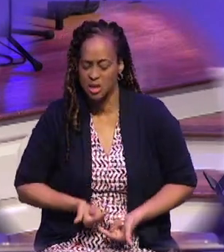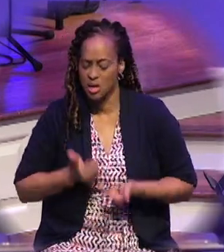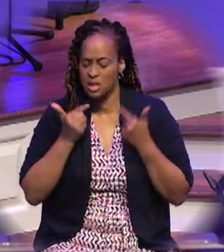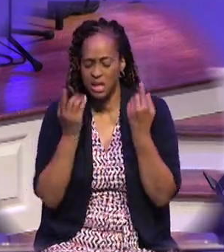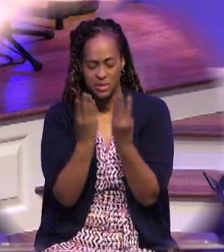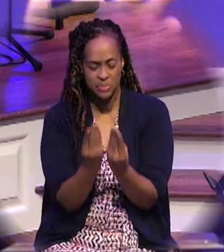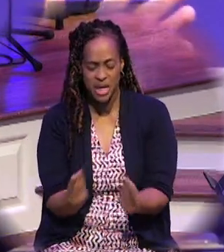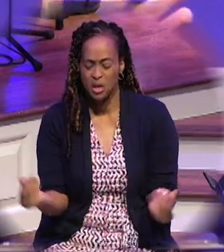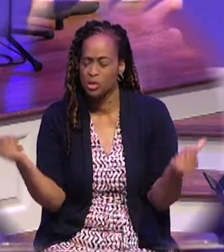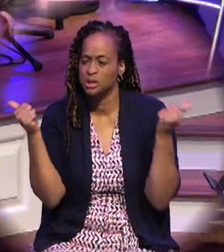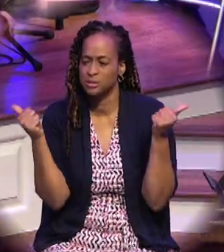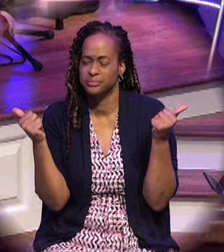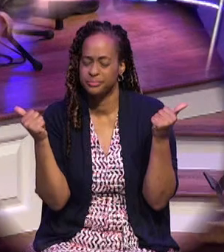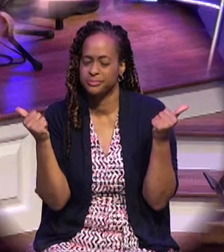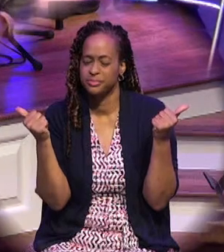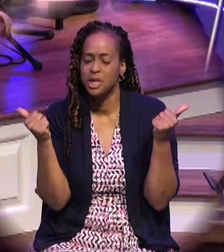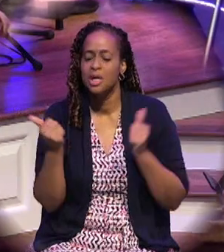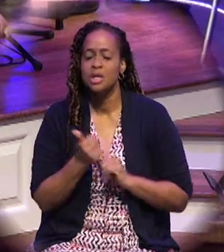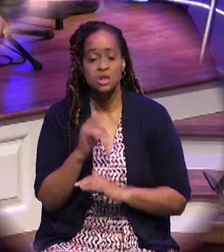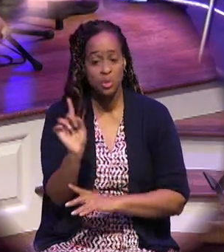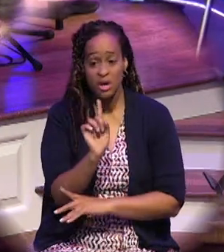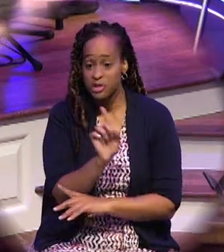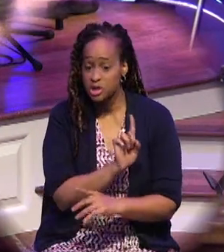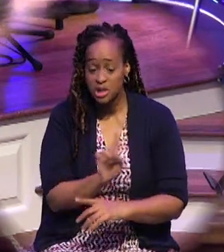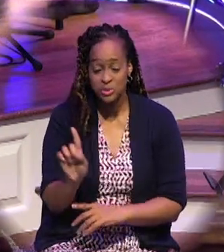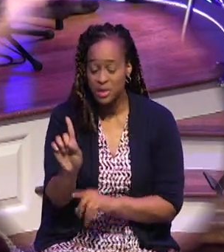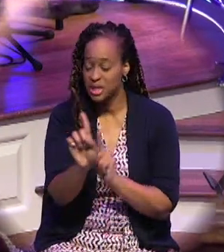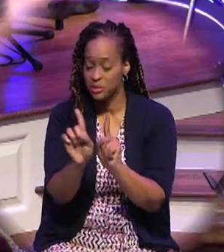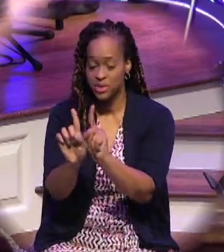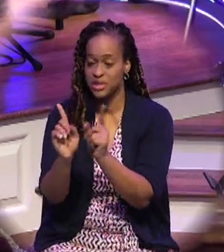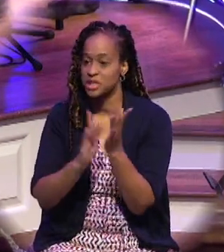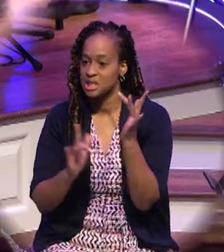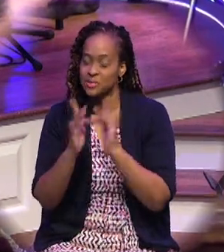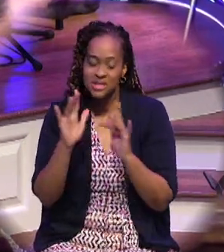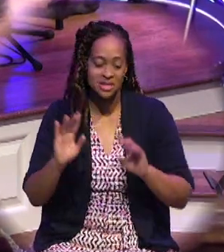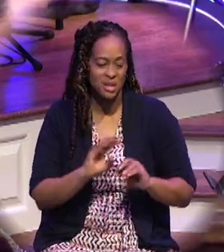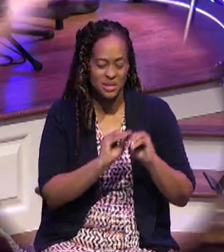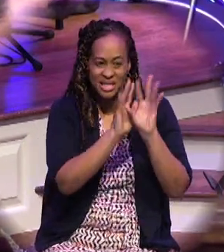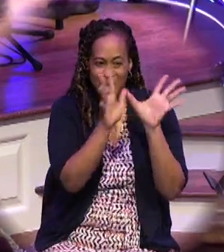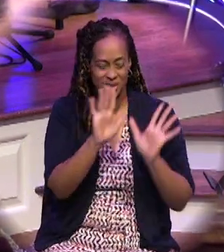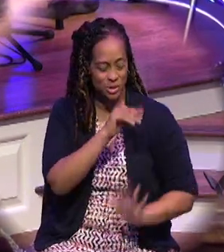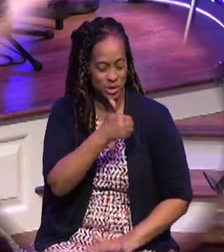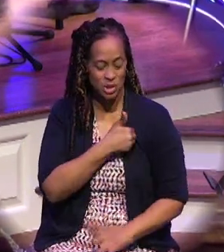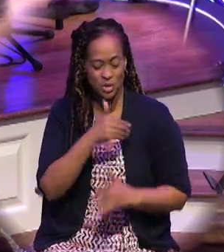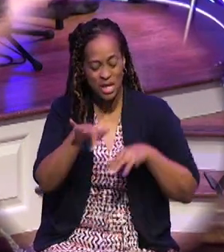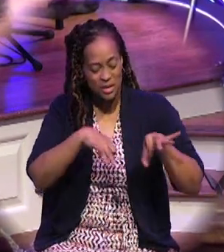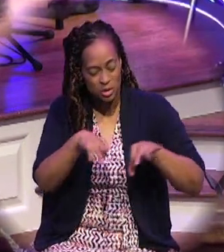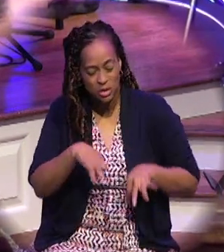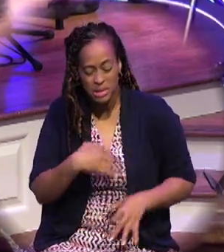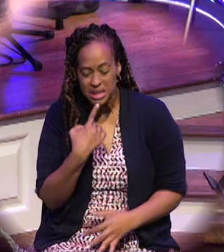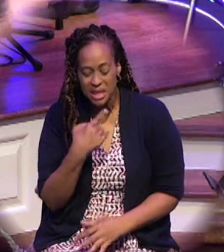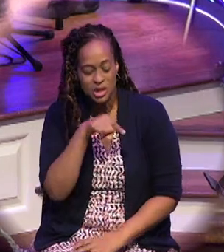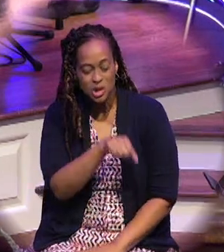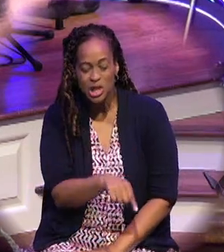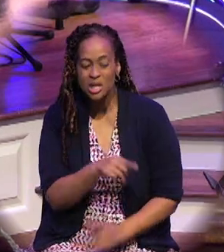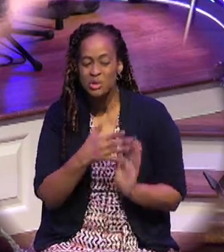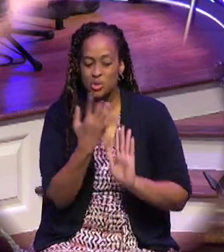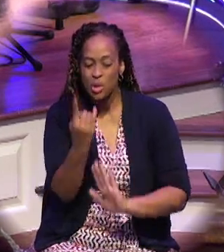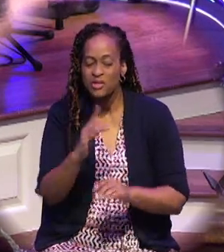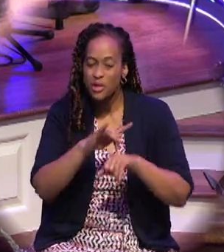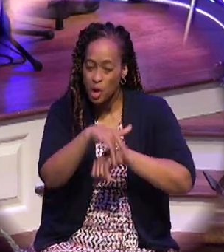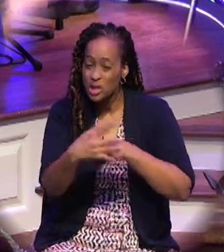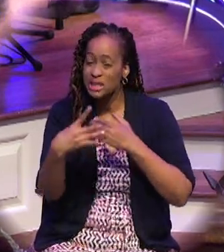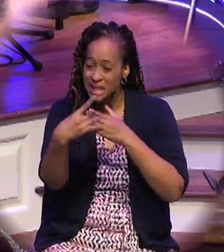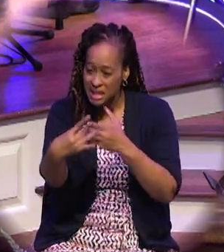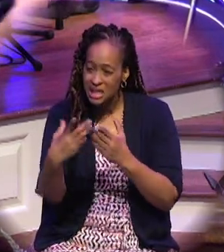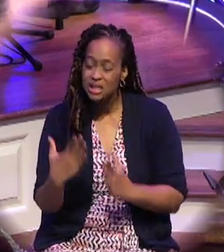was dispelled. So that wherever she went with Jesus, there was a lightness to her soul. The scriptures help us understand she was one of the early